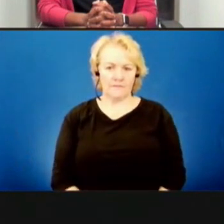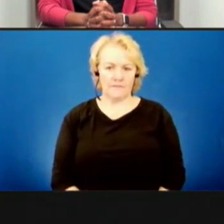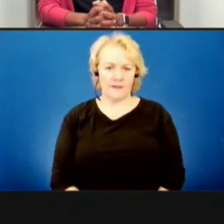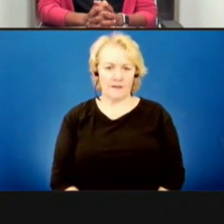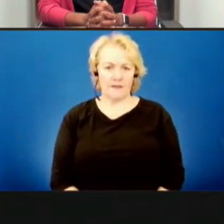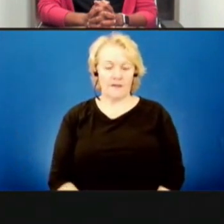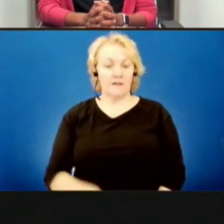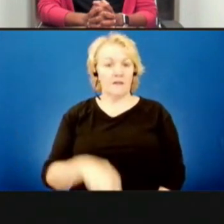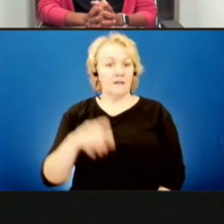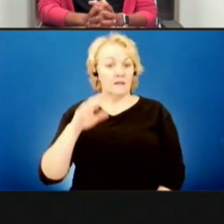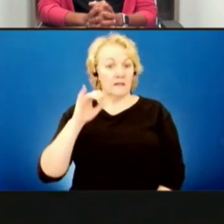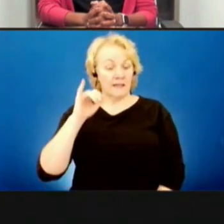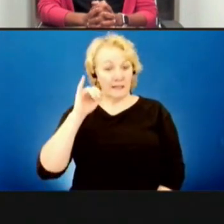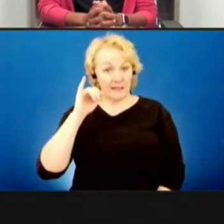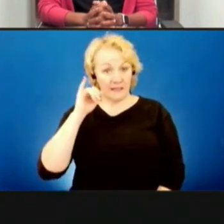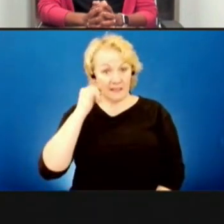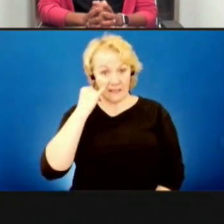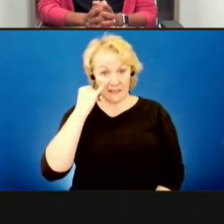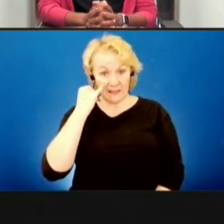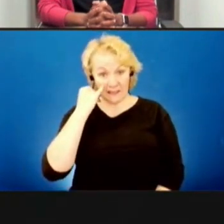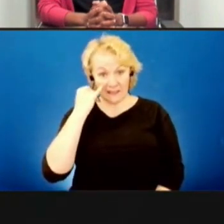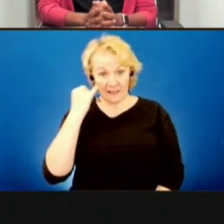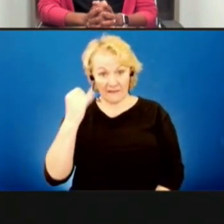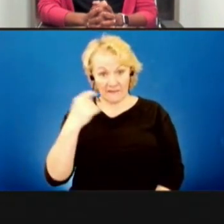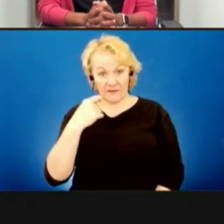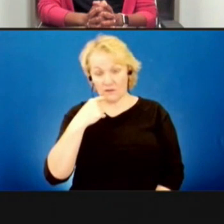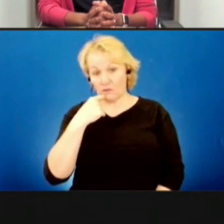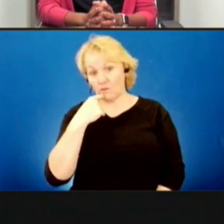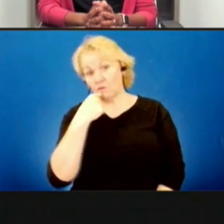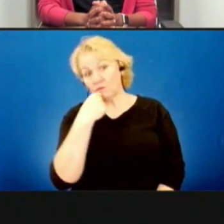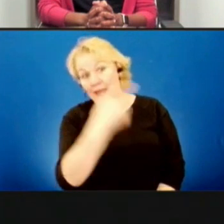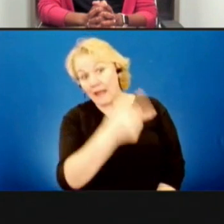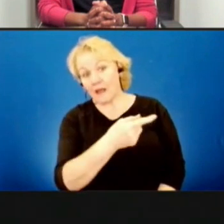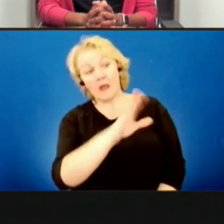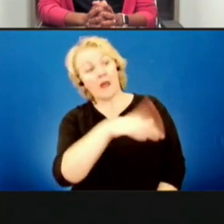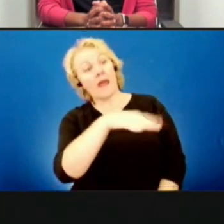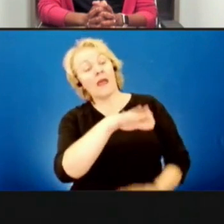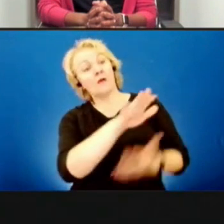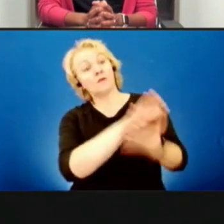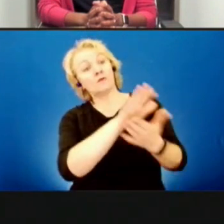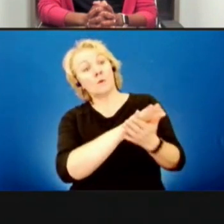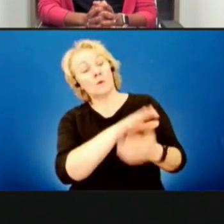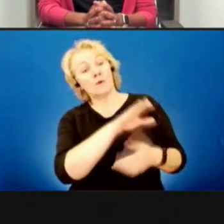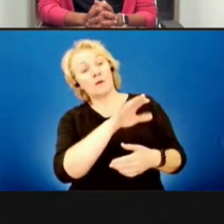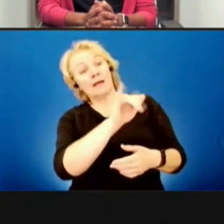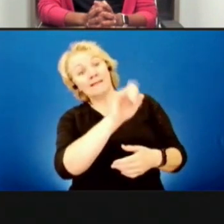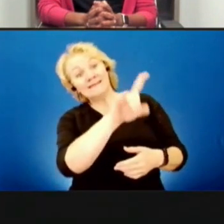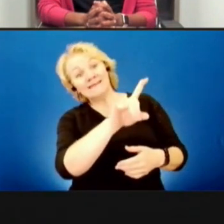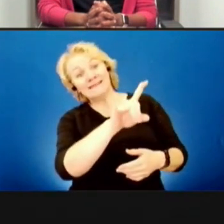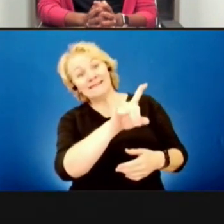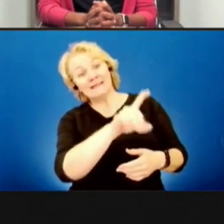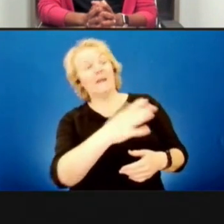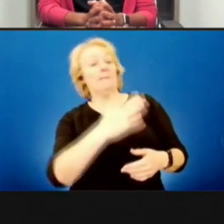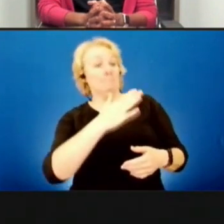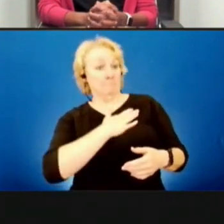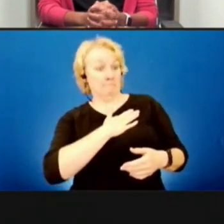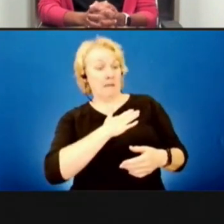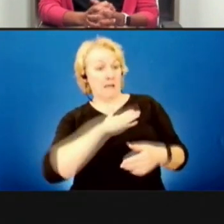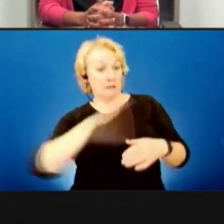If you tell an ISD school that your child should wear a